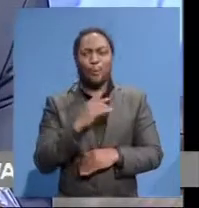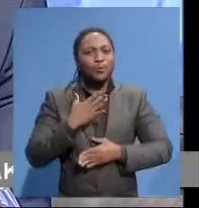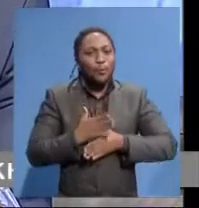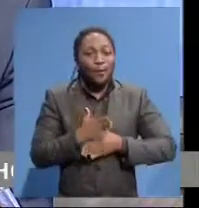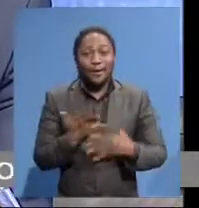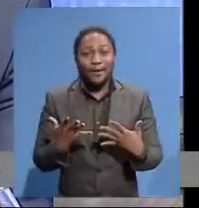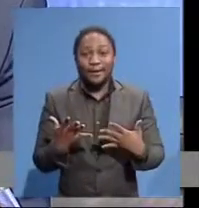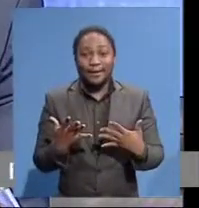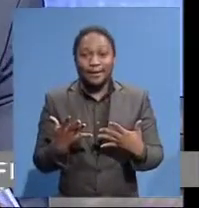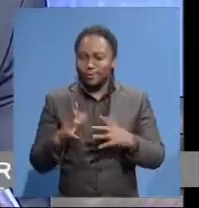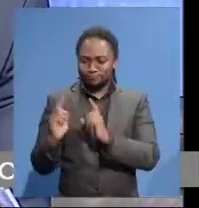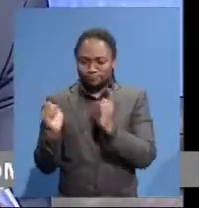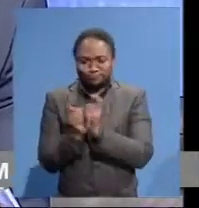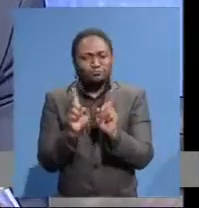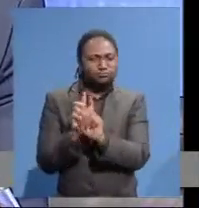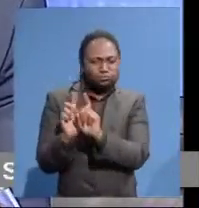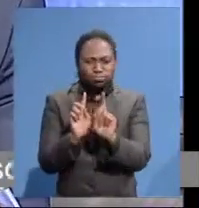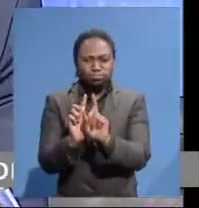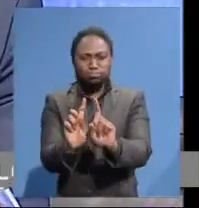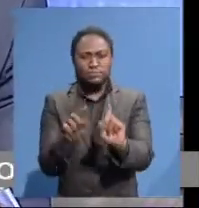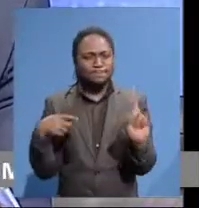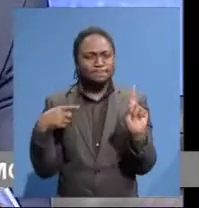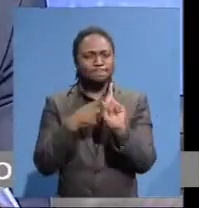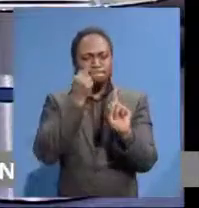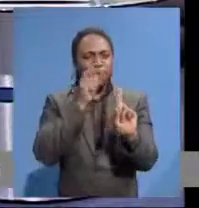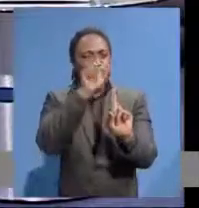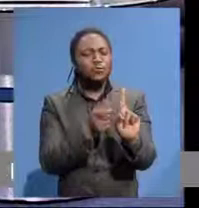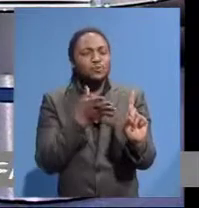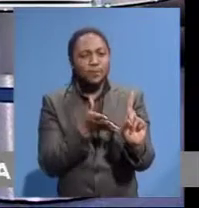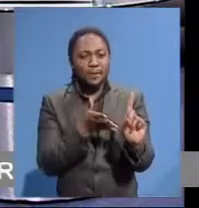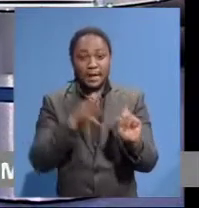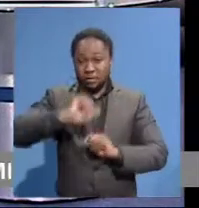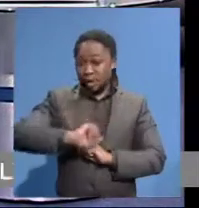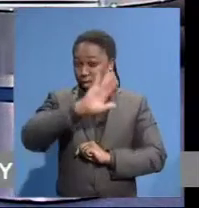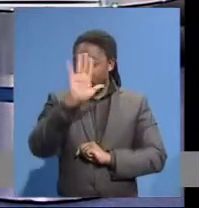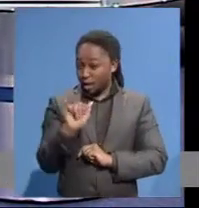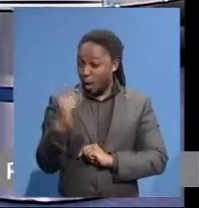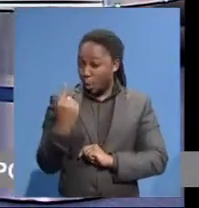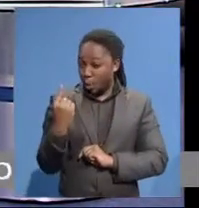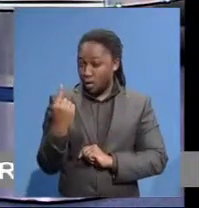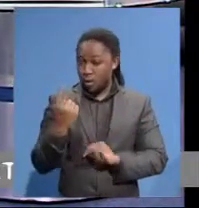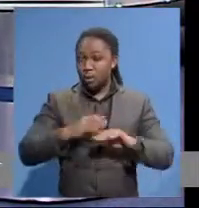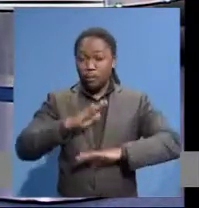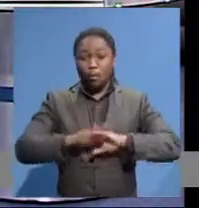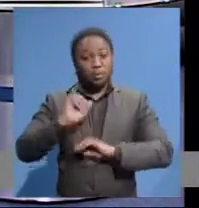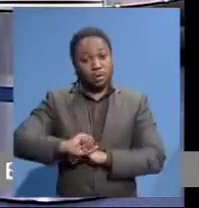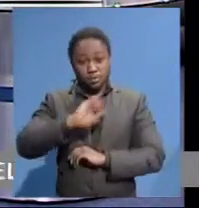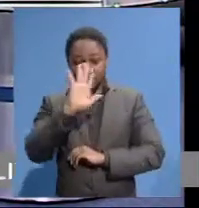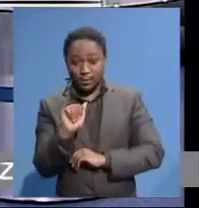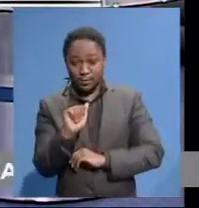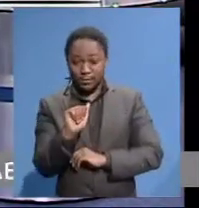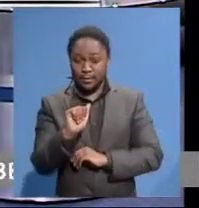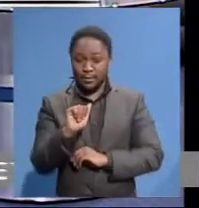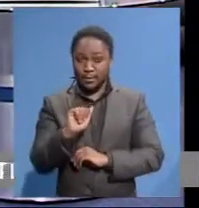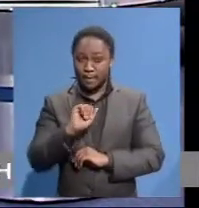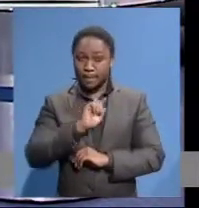know, that you must travel with the man of that stature. Just around South Africa? Most of the time I was around South Africa, and then, because remember